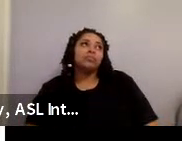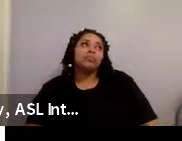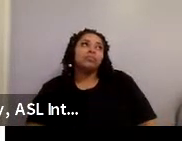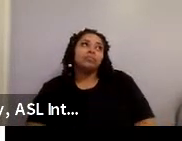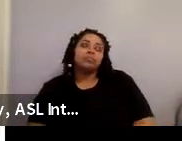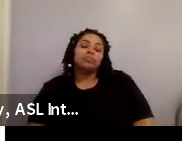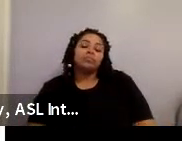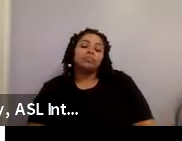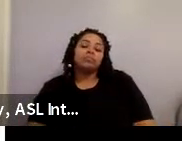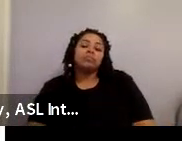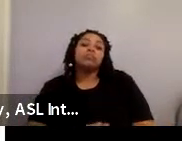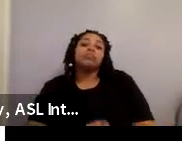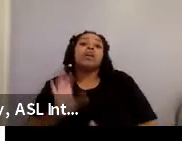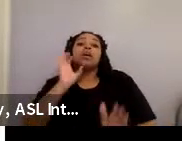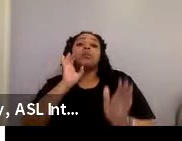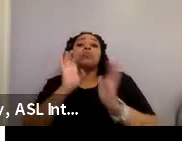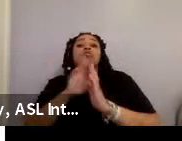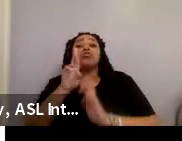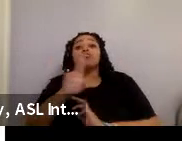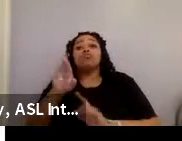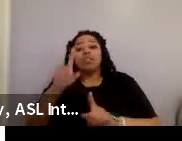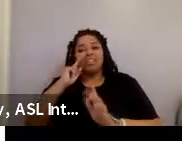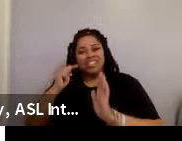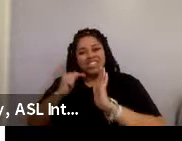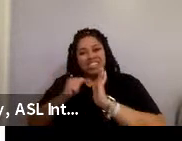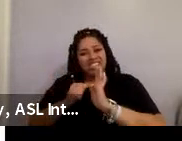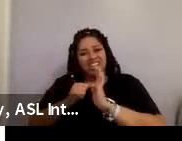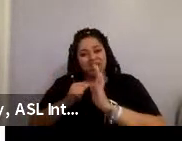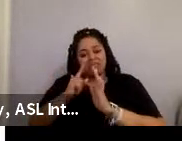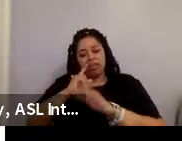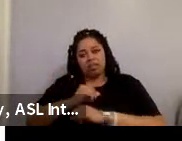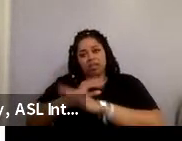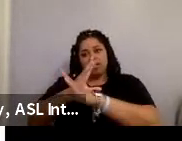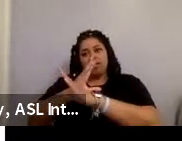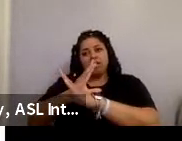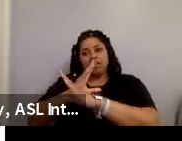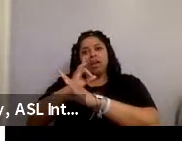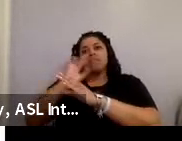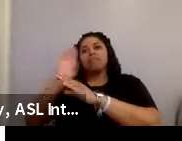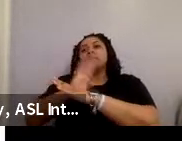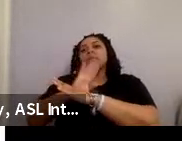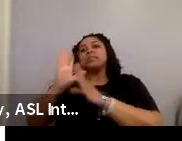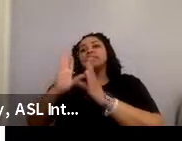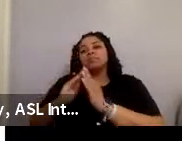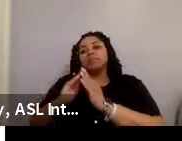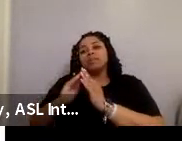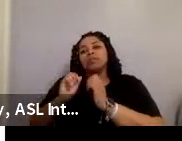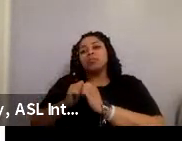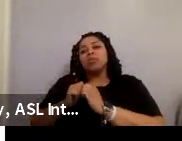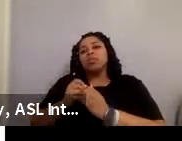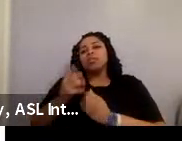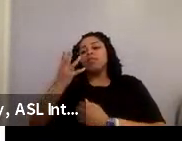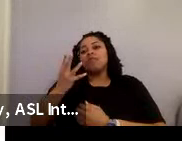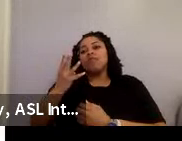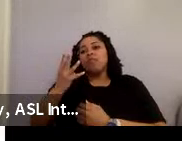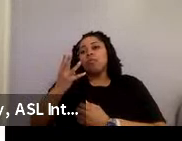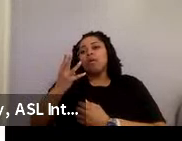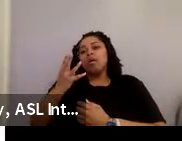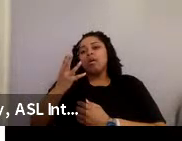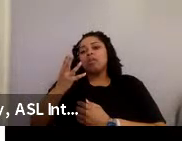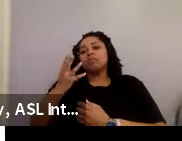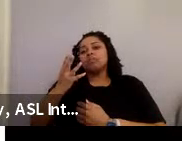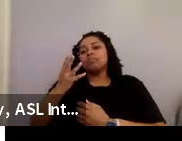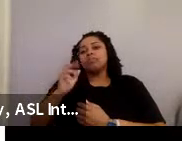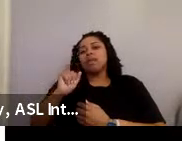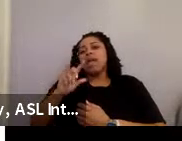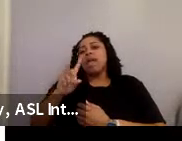The photo on the right is an example of virtual reality of a business meeting with 4 avatars.